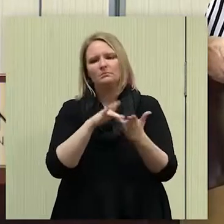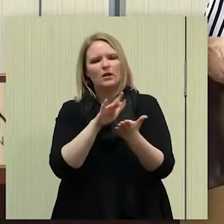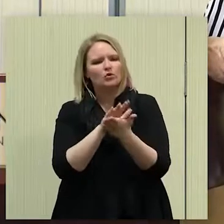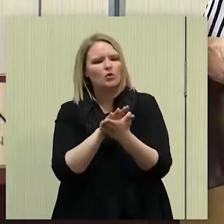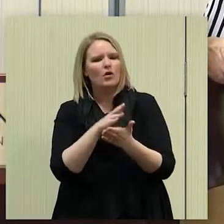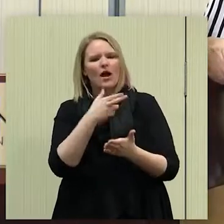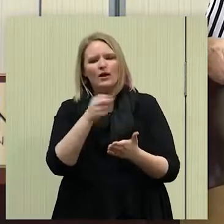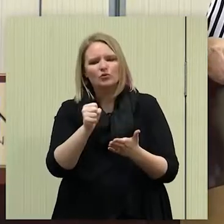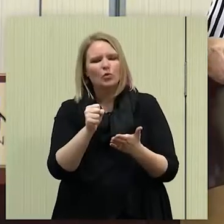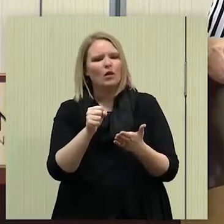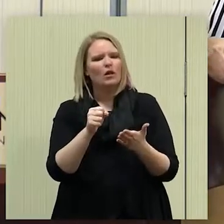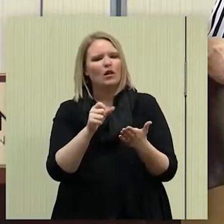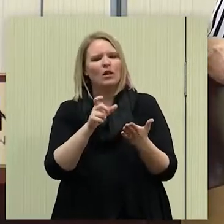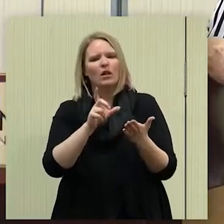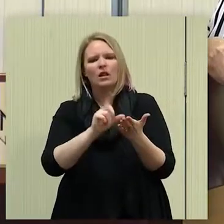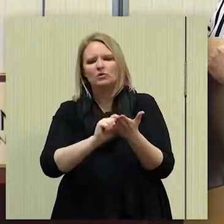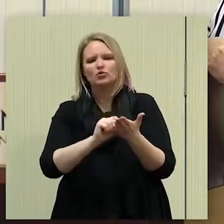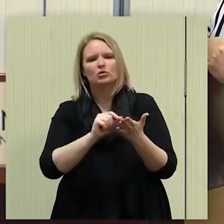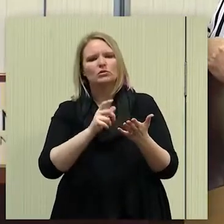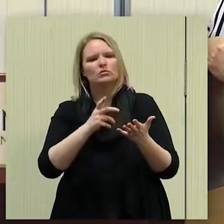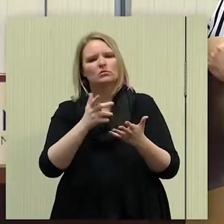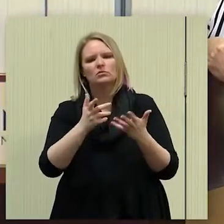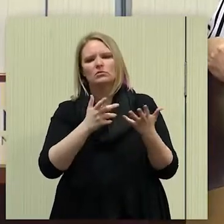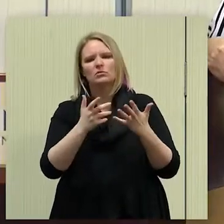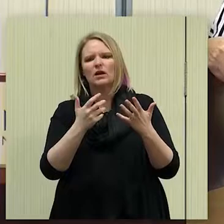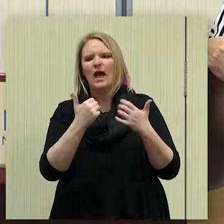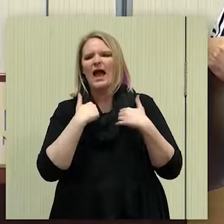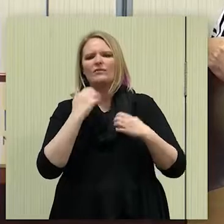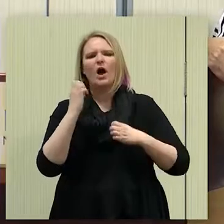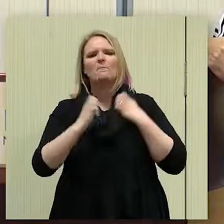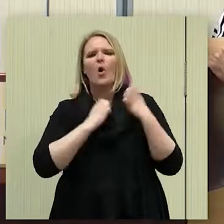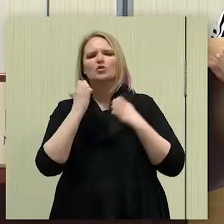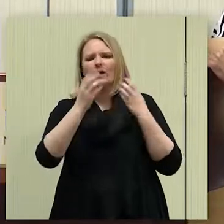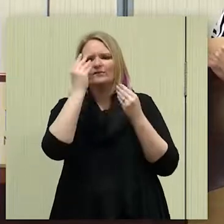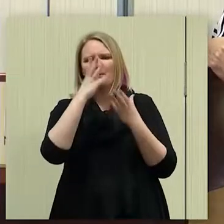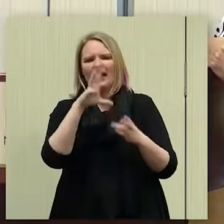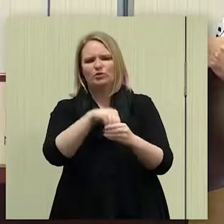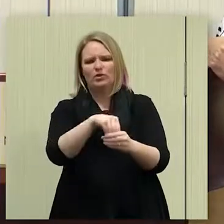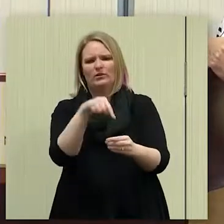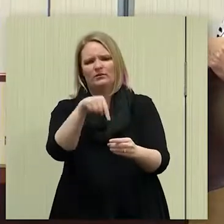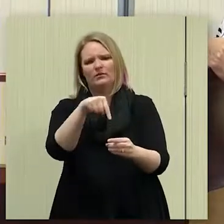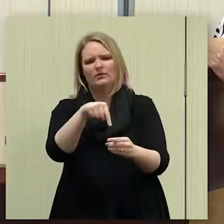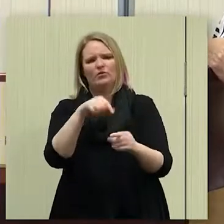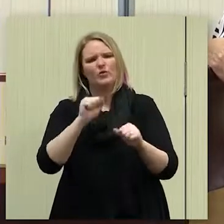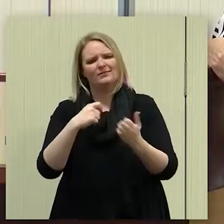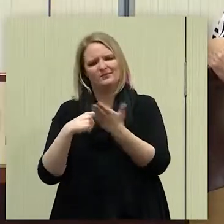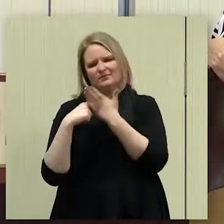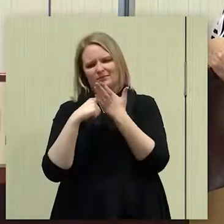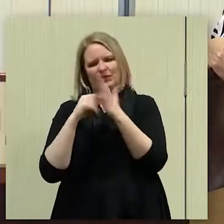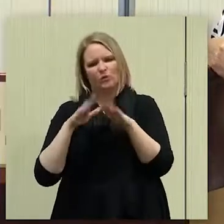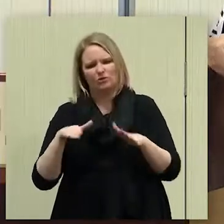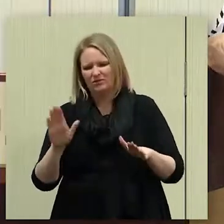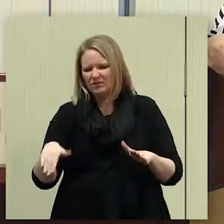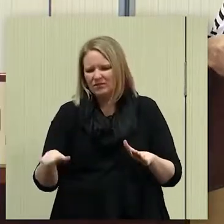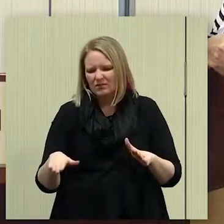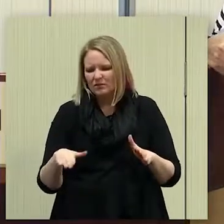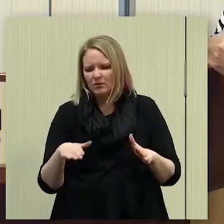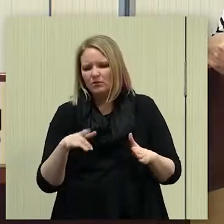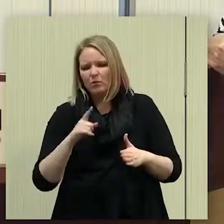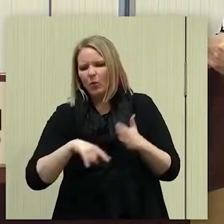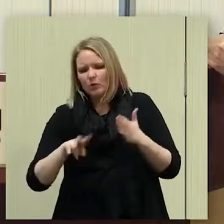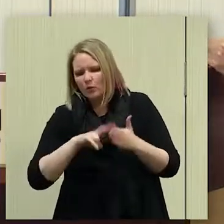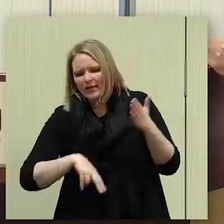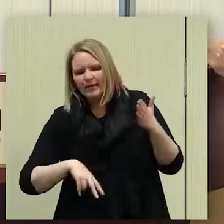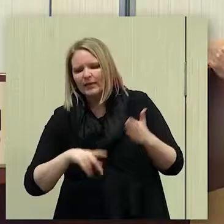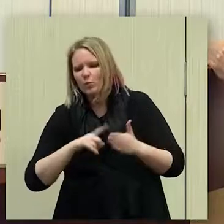school, high school literature that has emotional content in it that you could have discussions with children about what it is they're reading, what it is